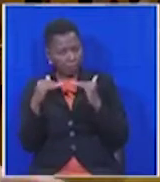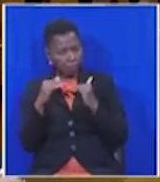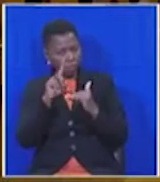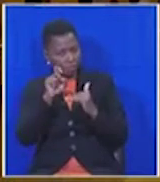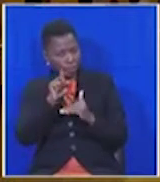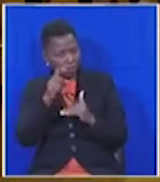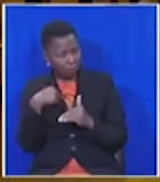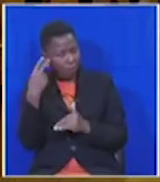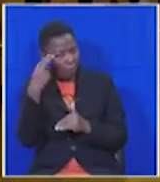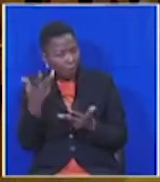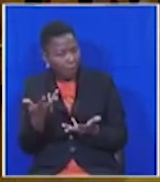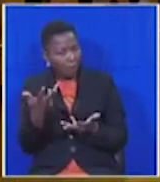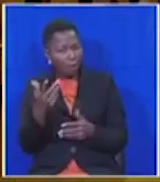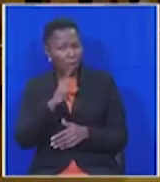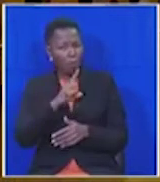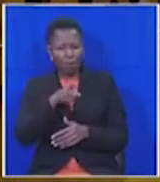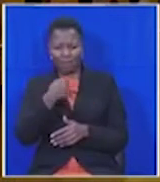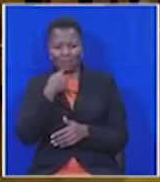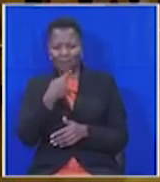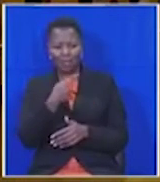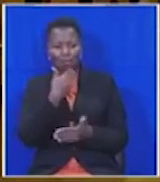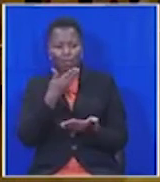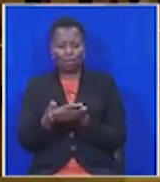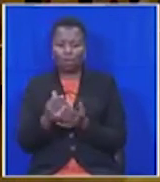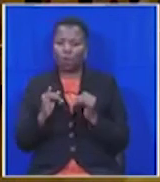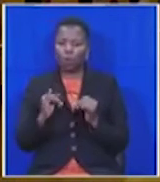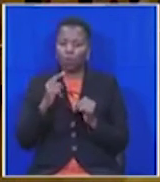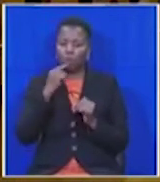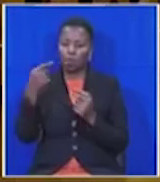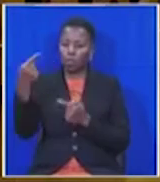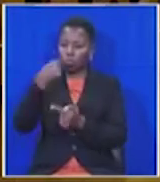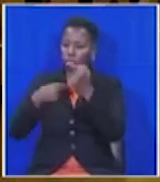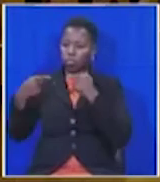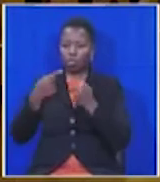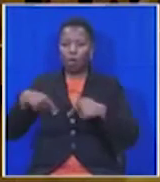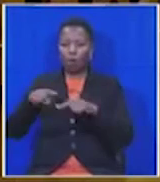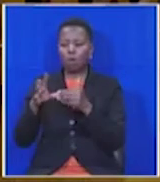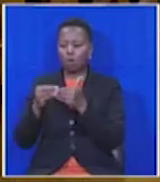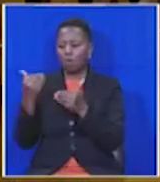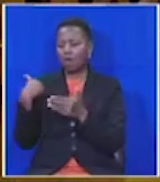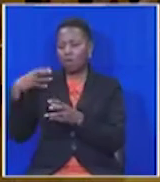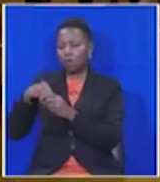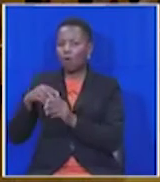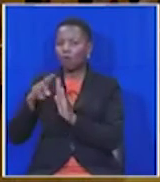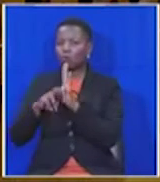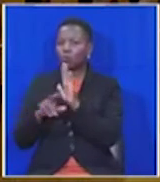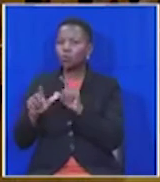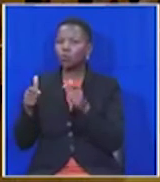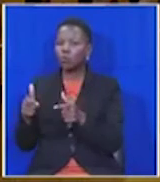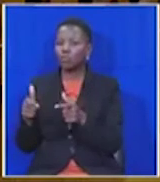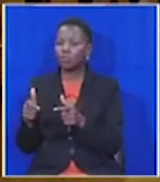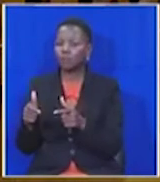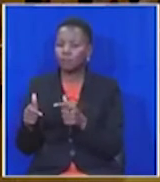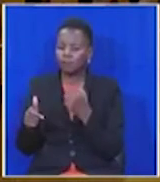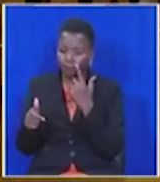all, because that was nothing more than a militant insult on everyone that participated in this